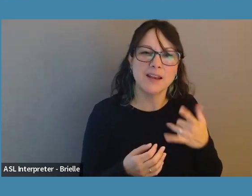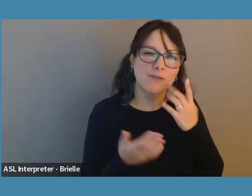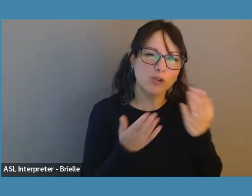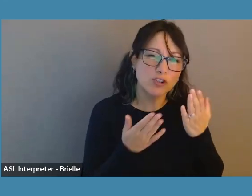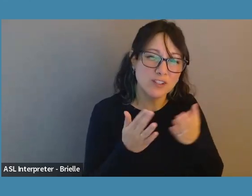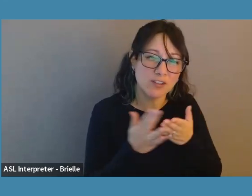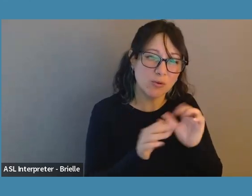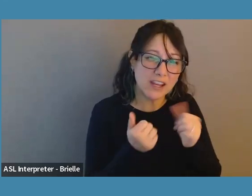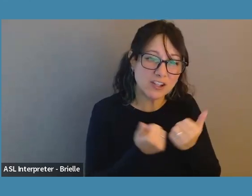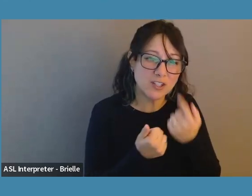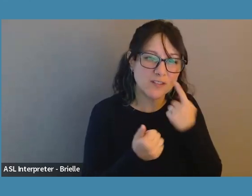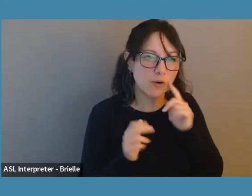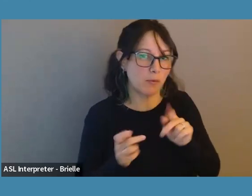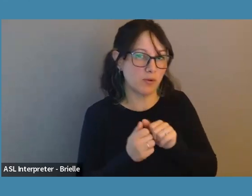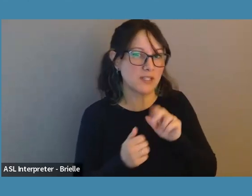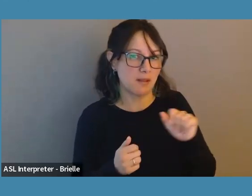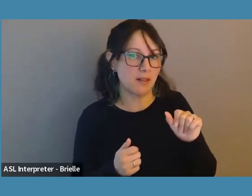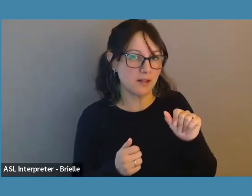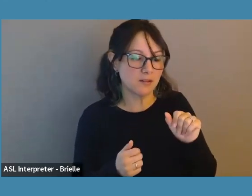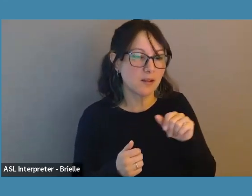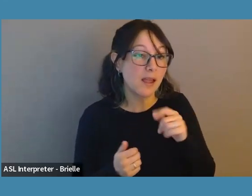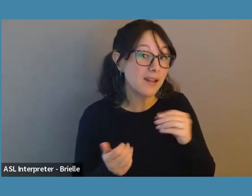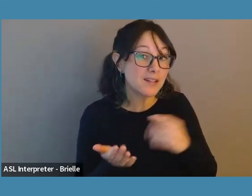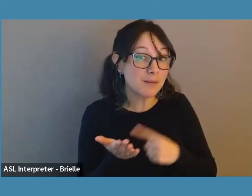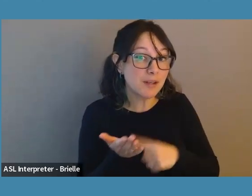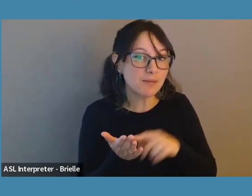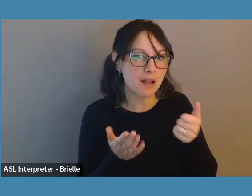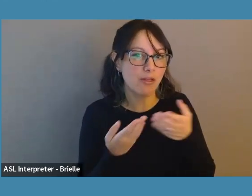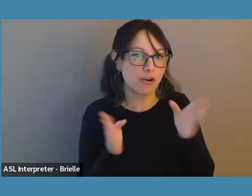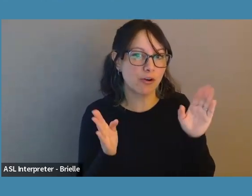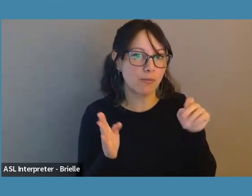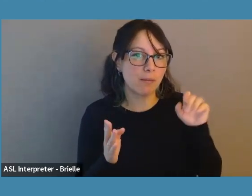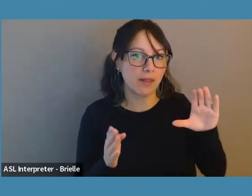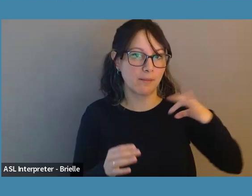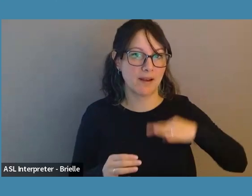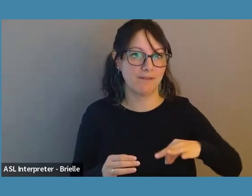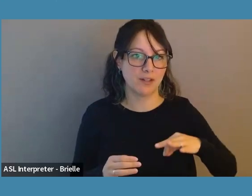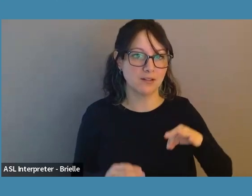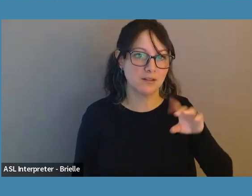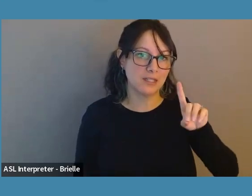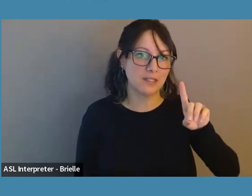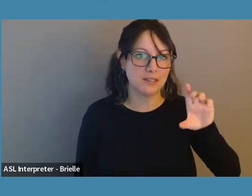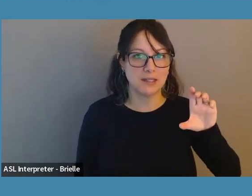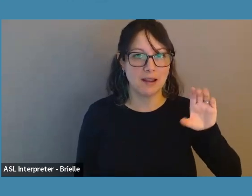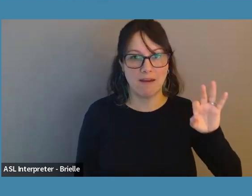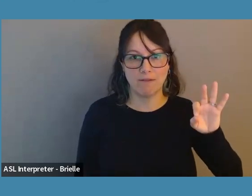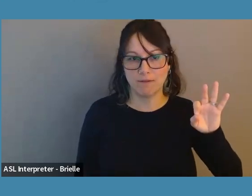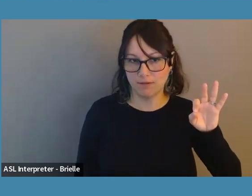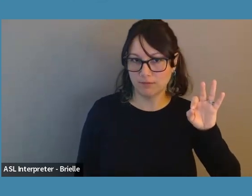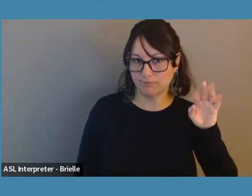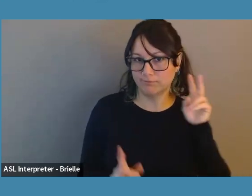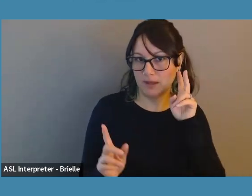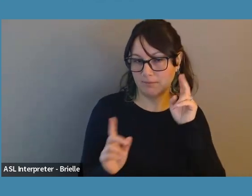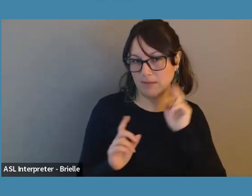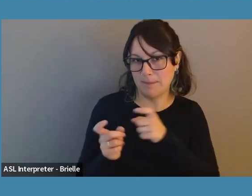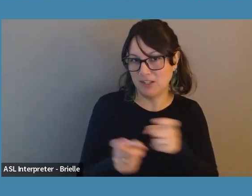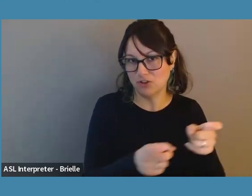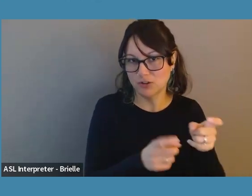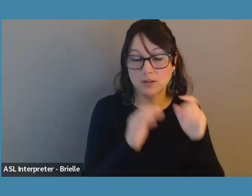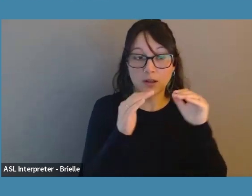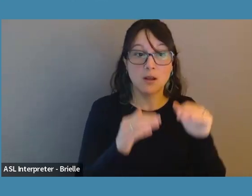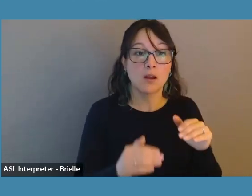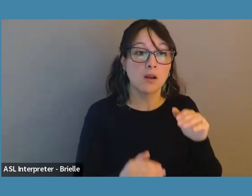through Agency for Persons with Disabilities and sometimes other public benefits that DCF administers. The Office of